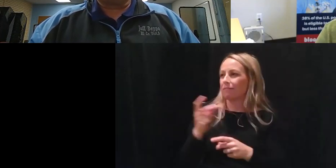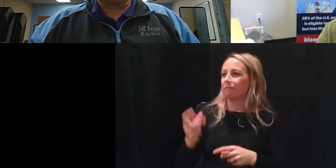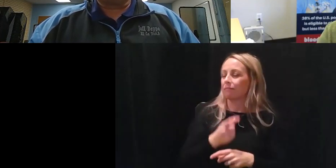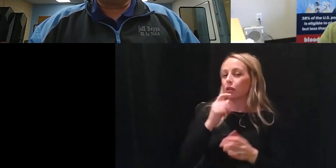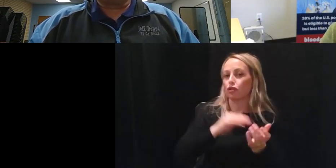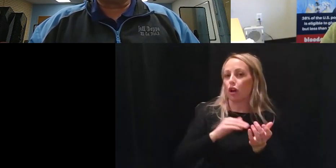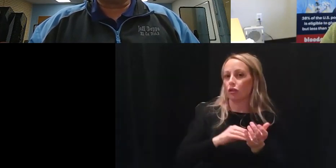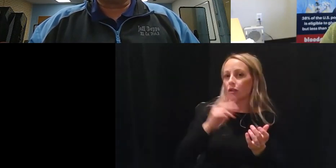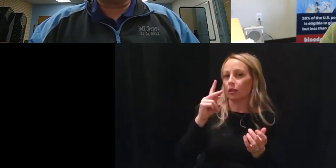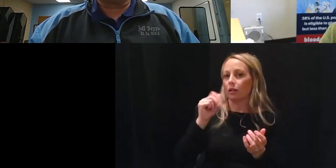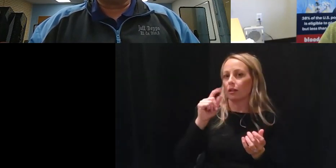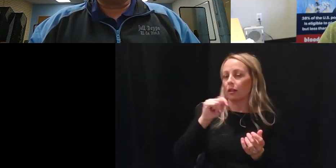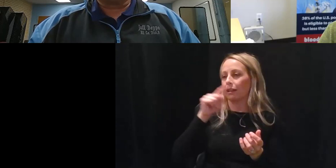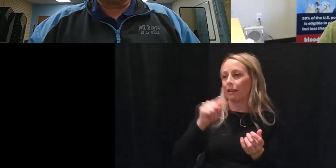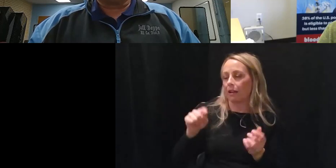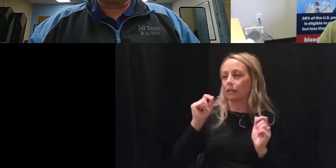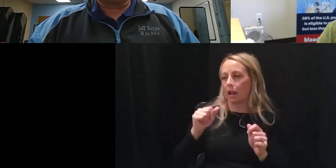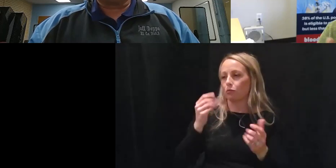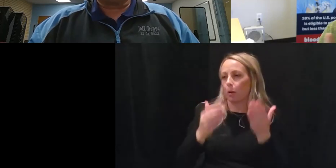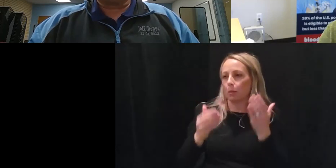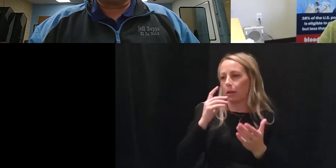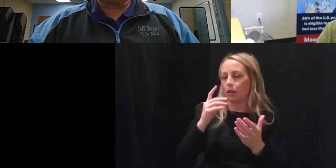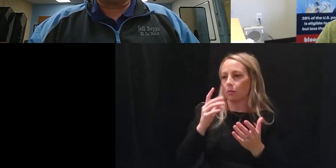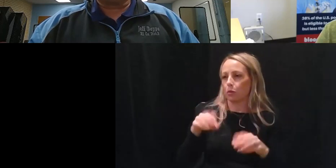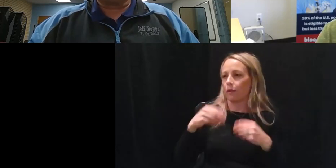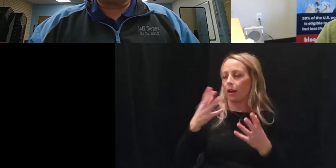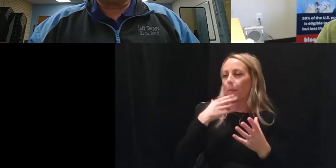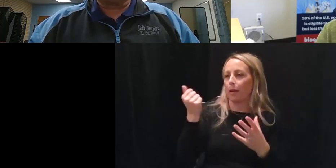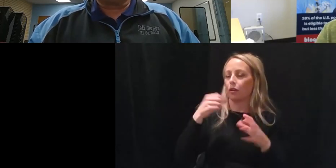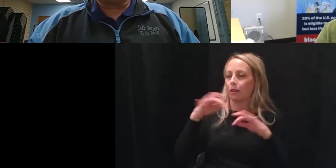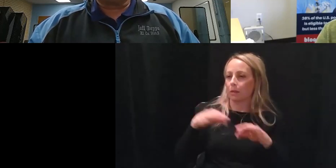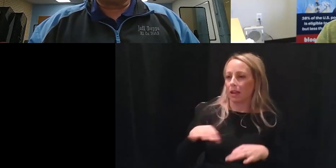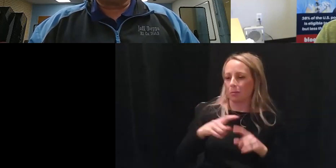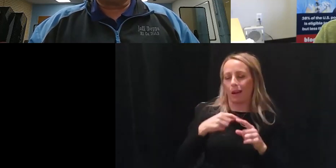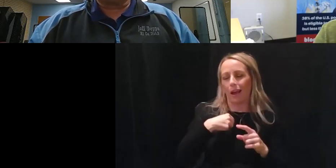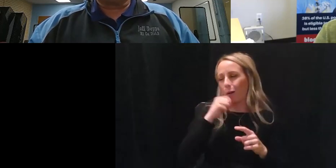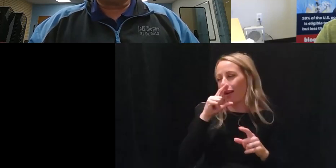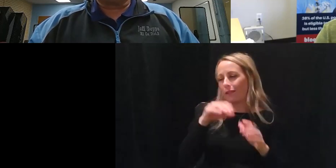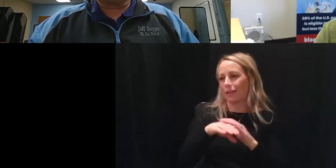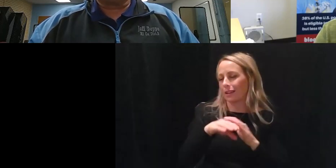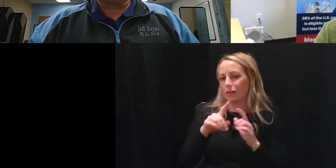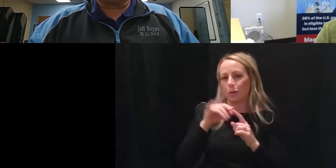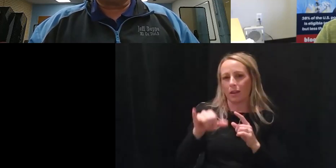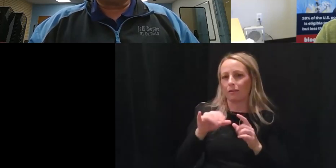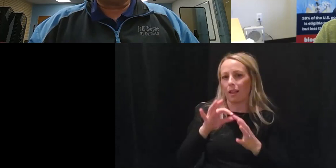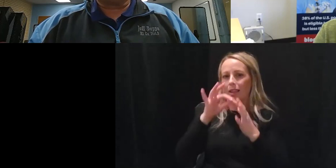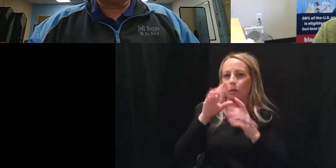speak to that a little more than I can, but I wouldn't necessarily have access to that unless it was in a larger study.